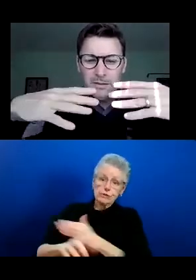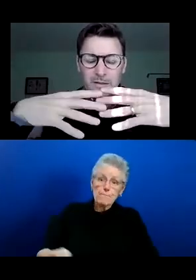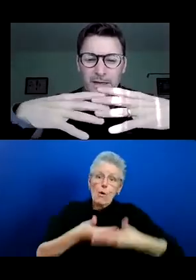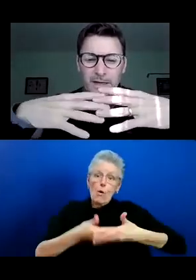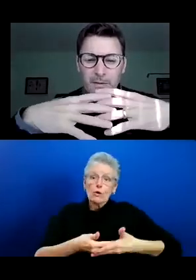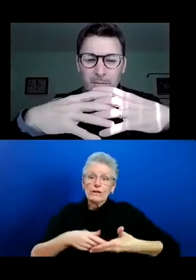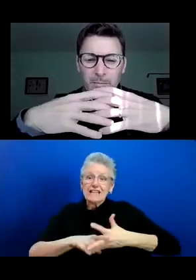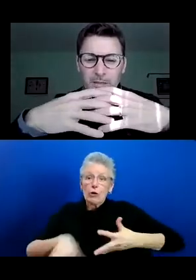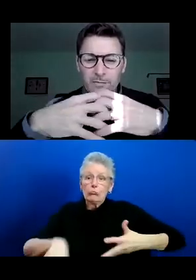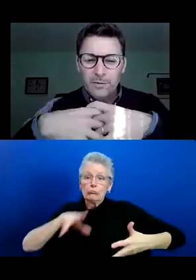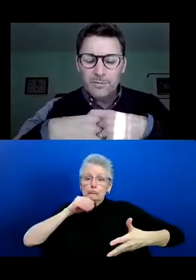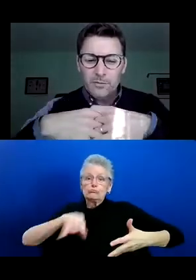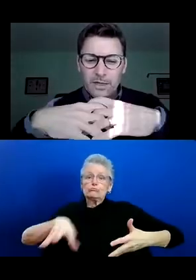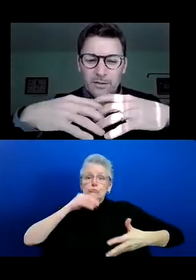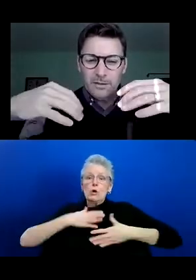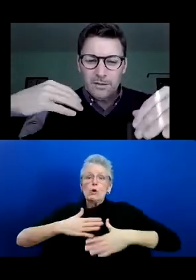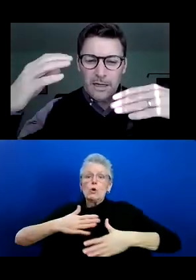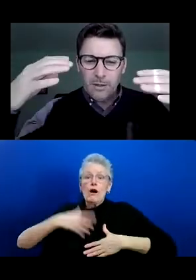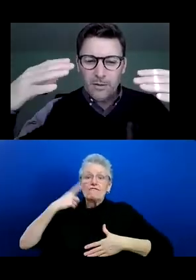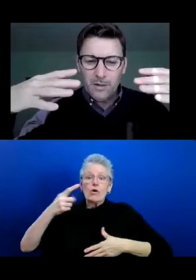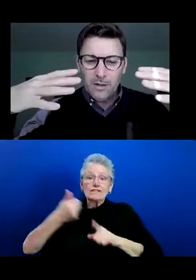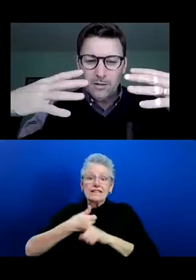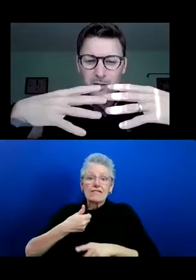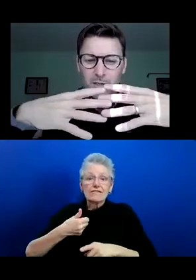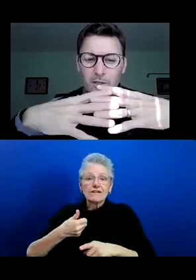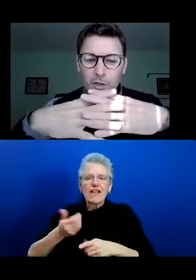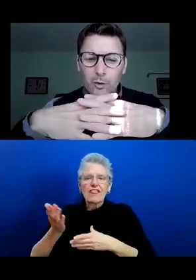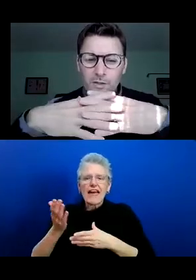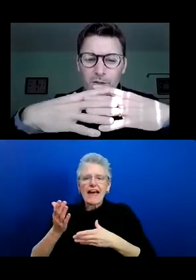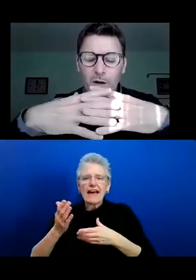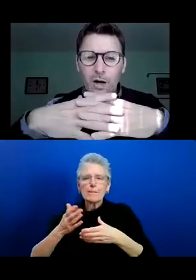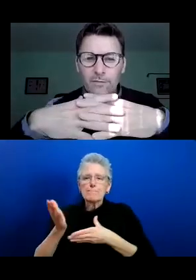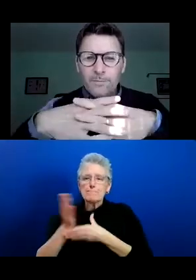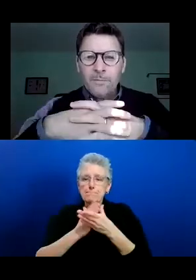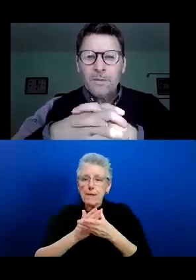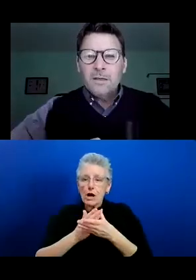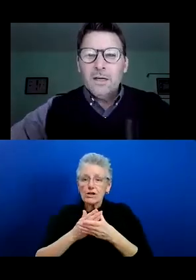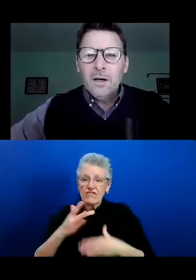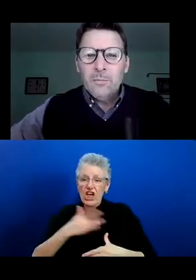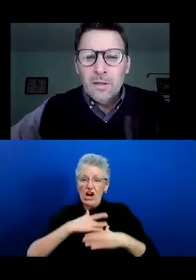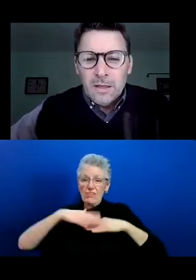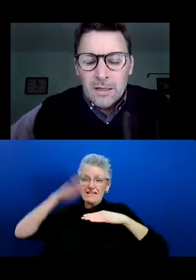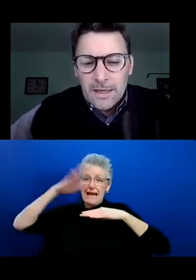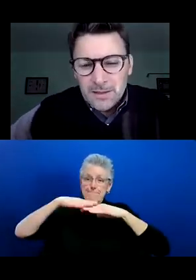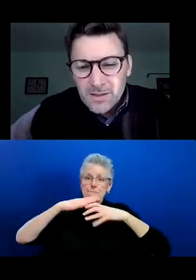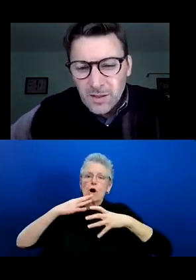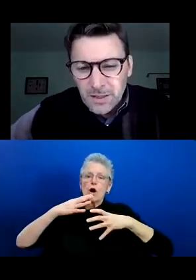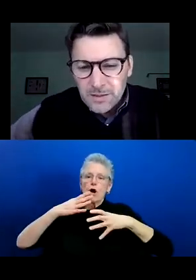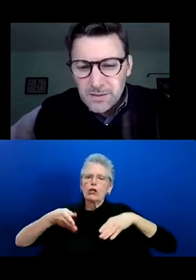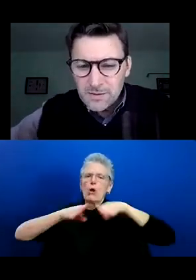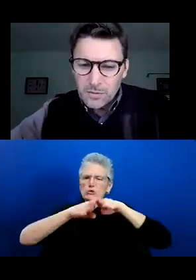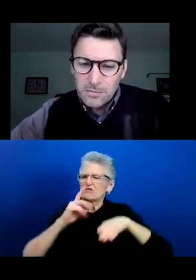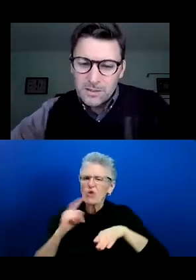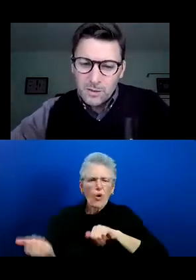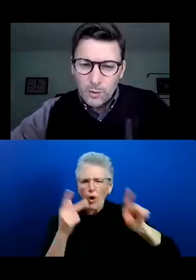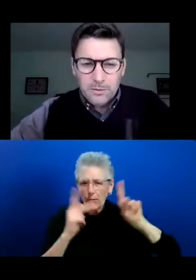breathing, that patent foramen ovale at the top part of the heart closes off. And in some